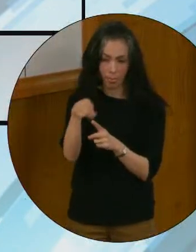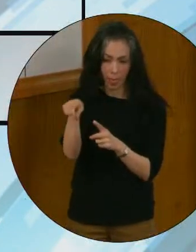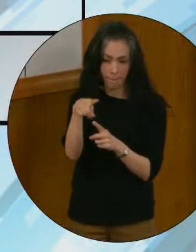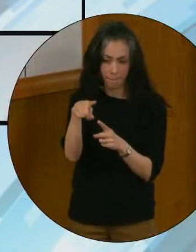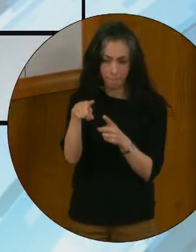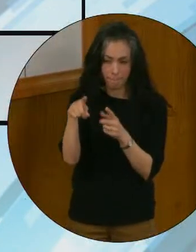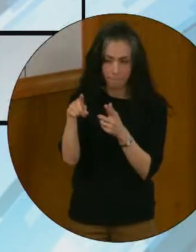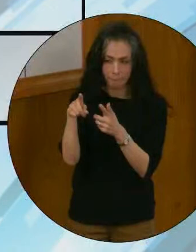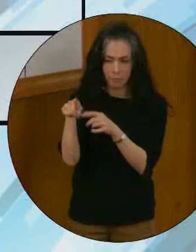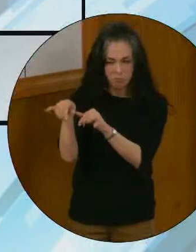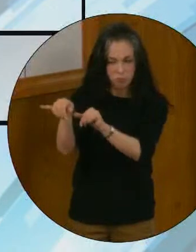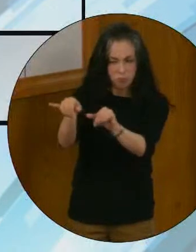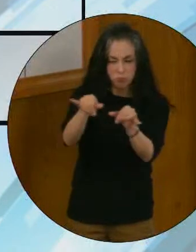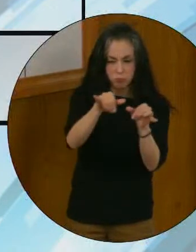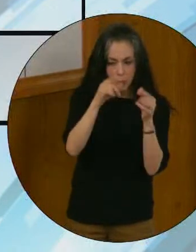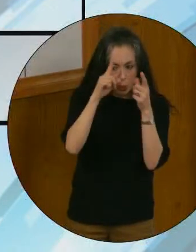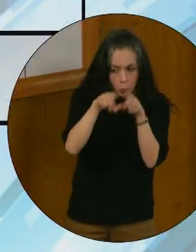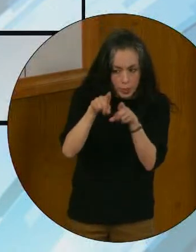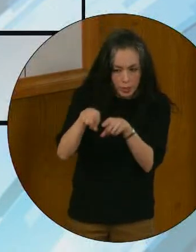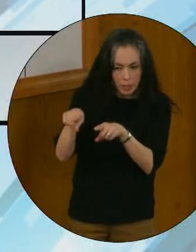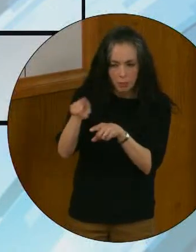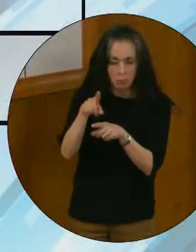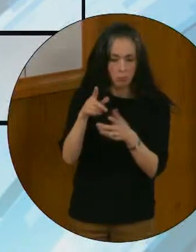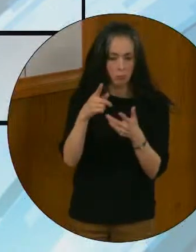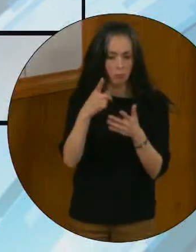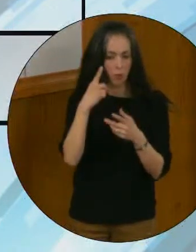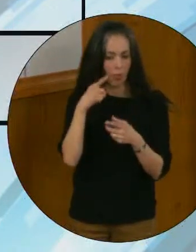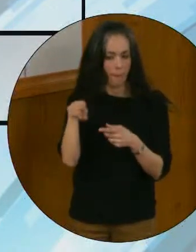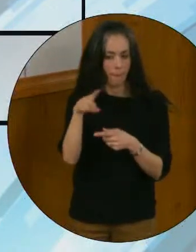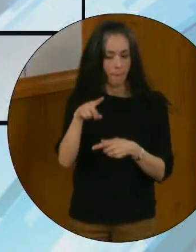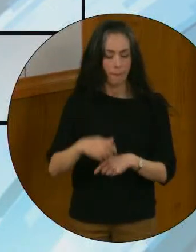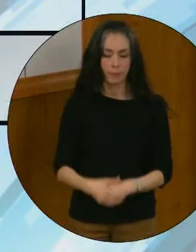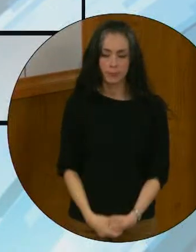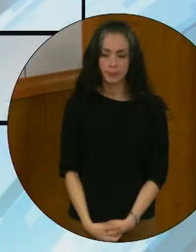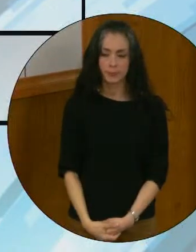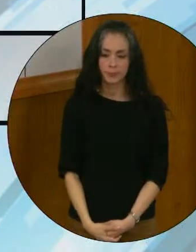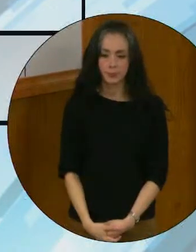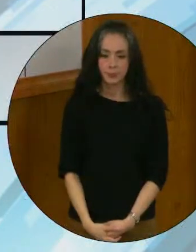common, or what was a big thing for them?